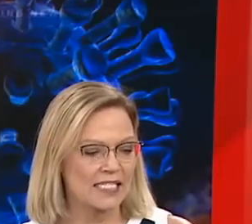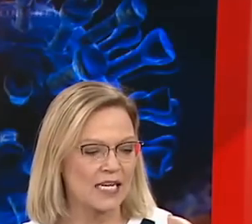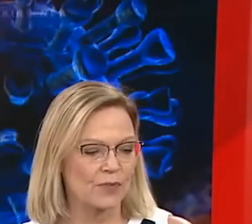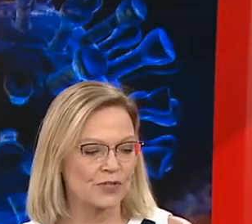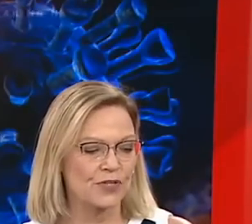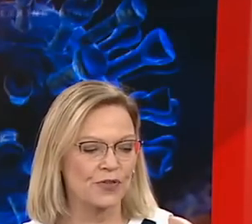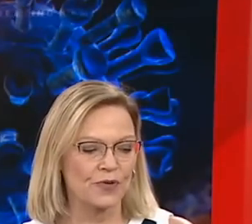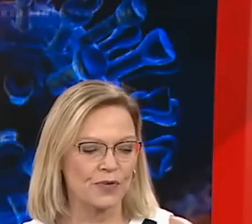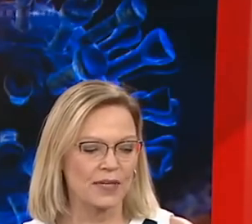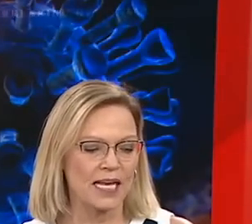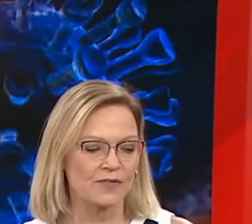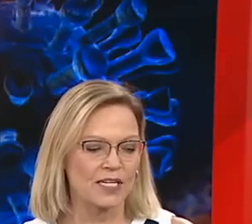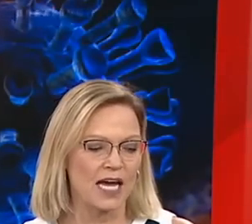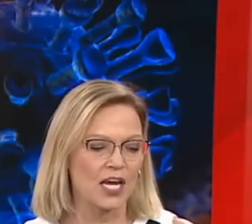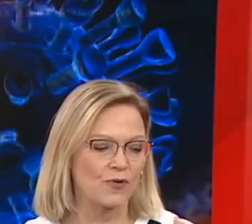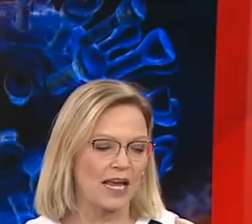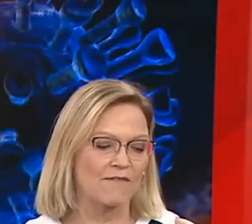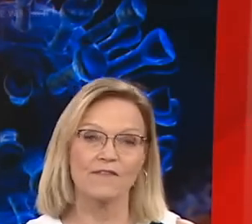the latest numbers,